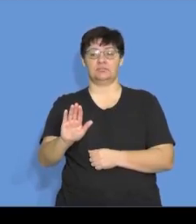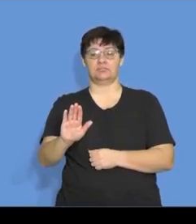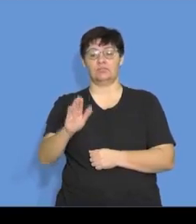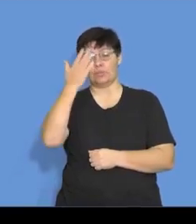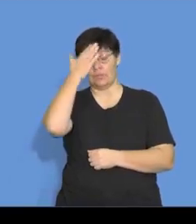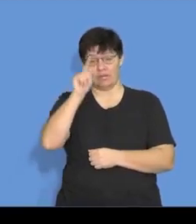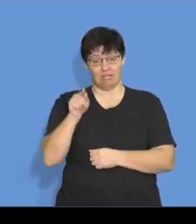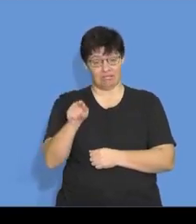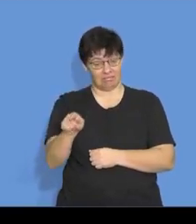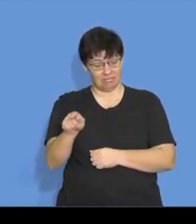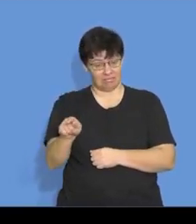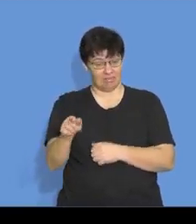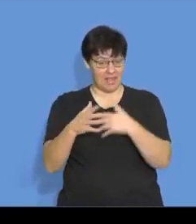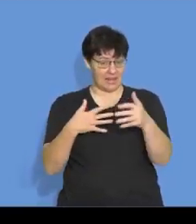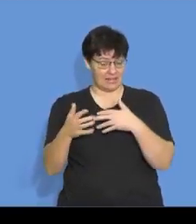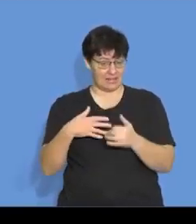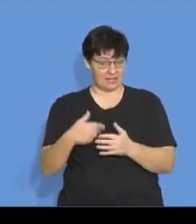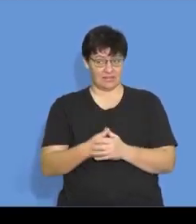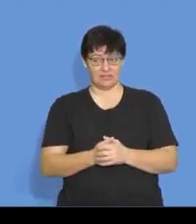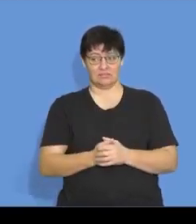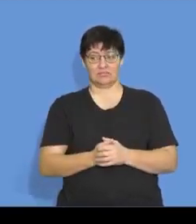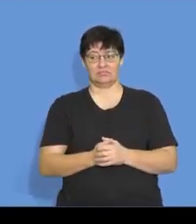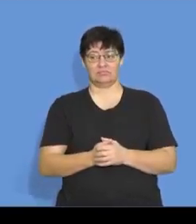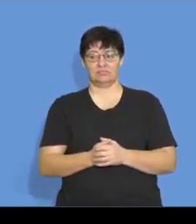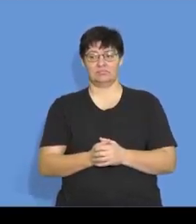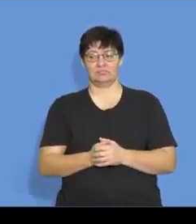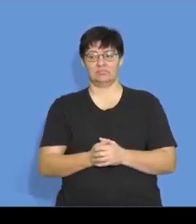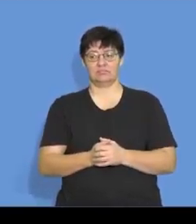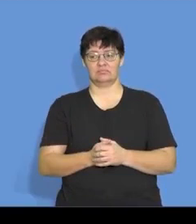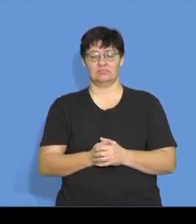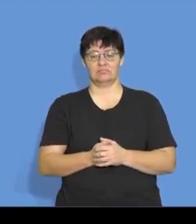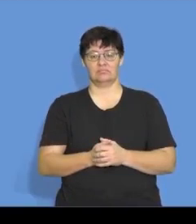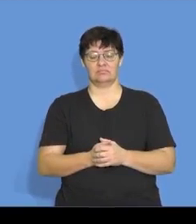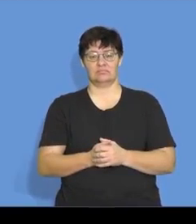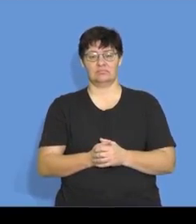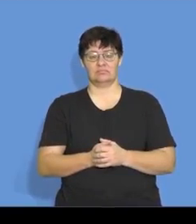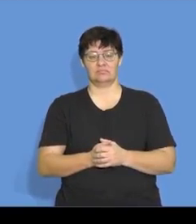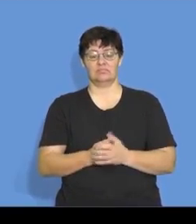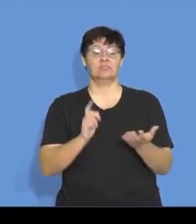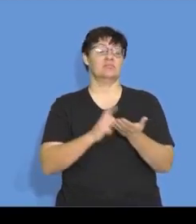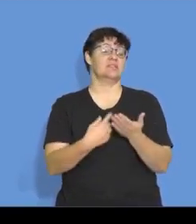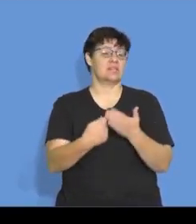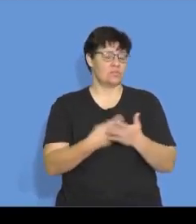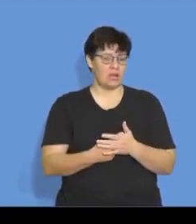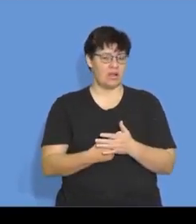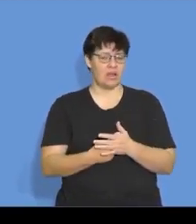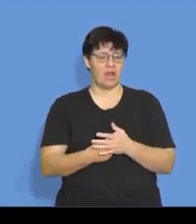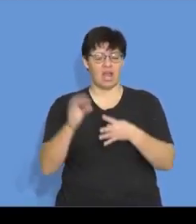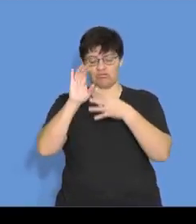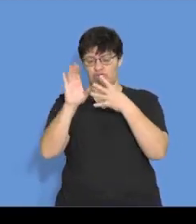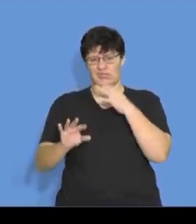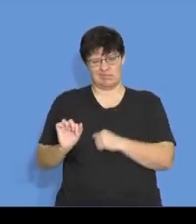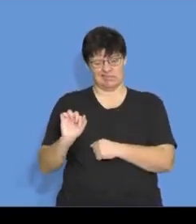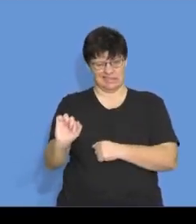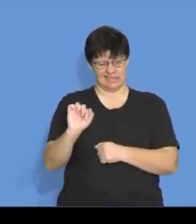with the periodic inventory system, we said that we've discussed certain characteristics of